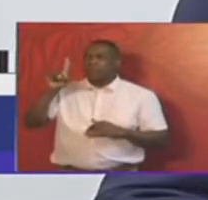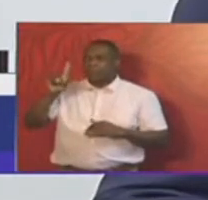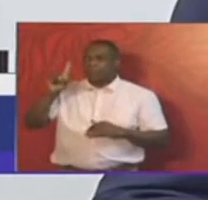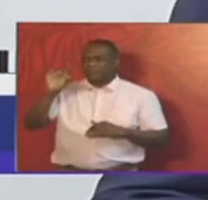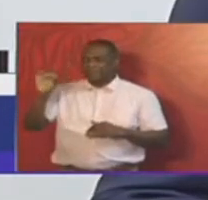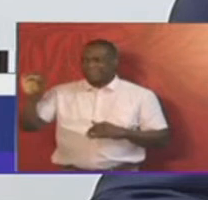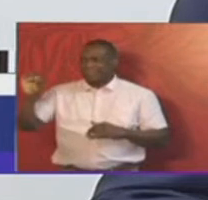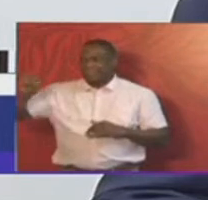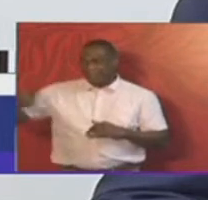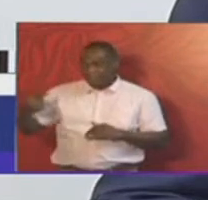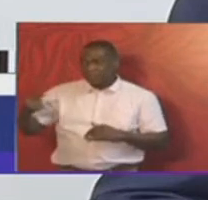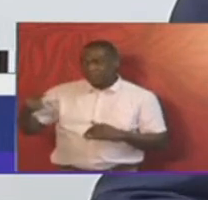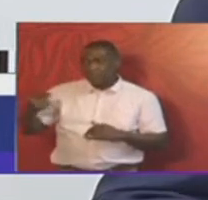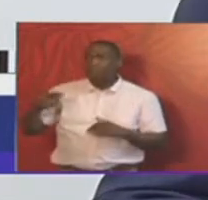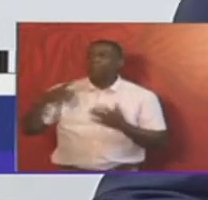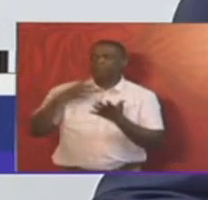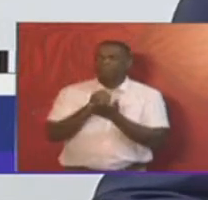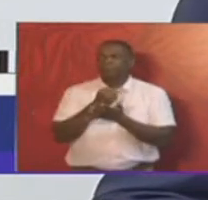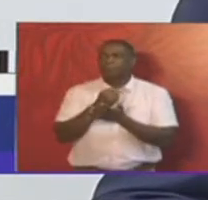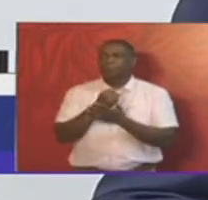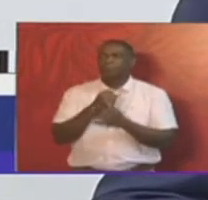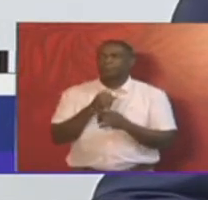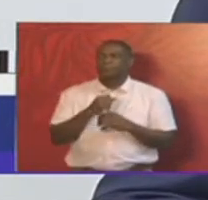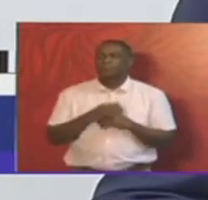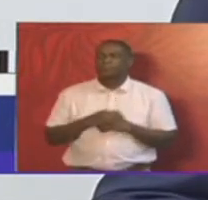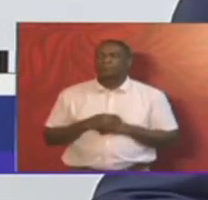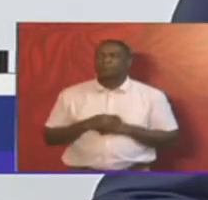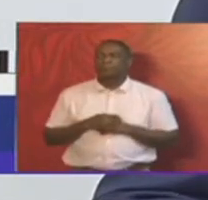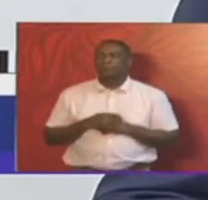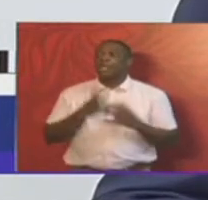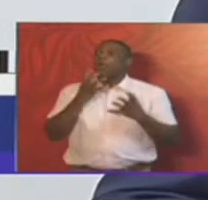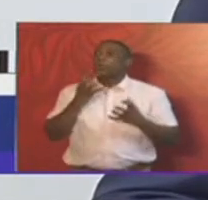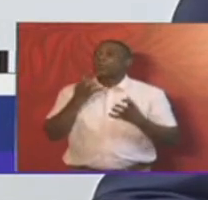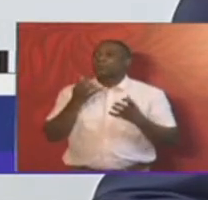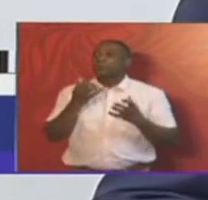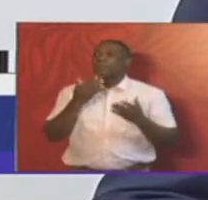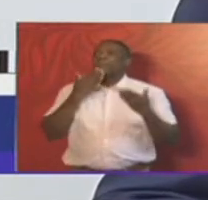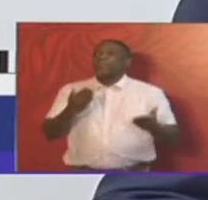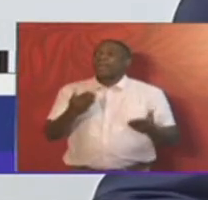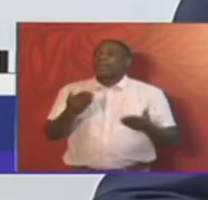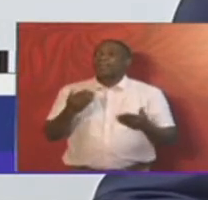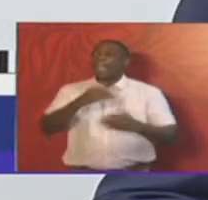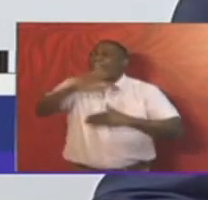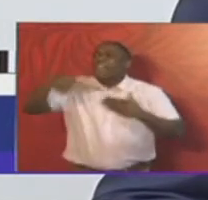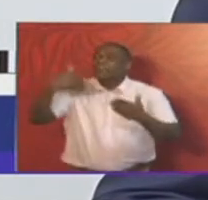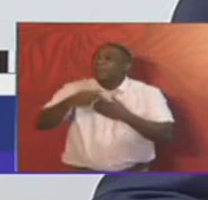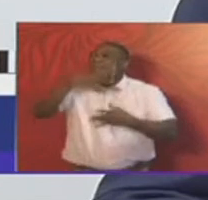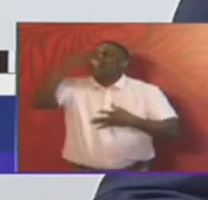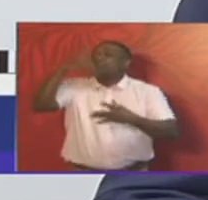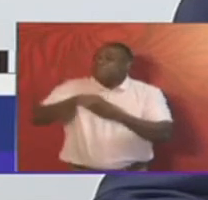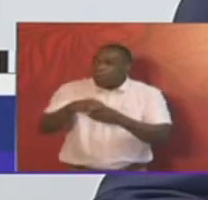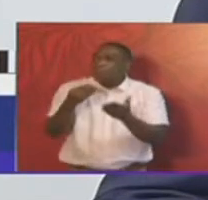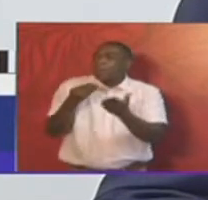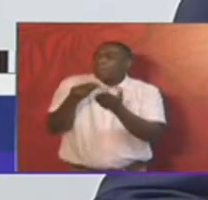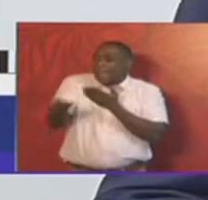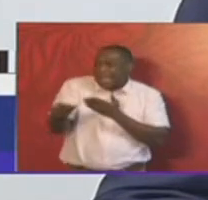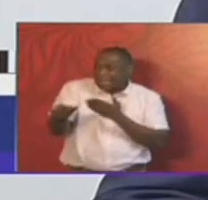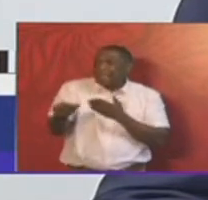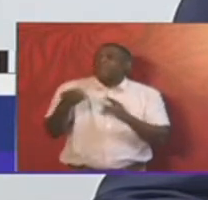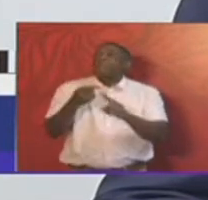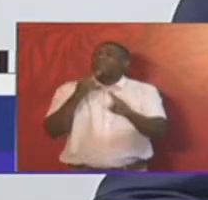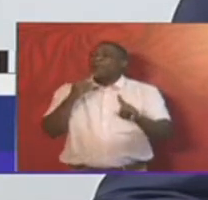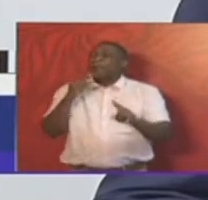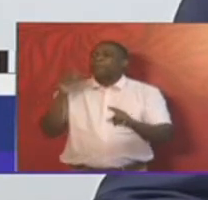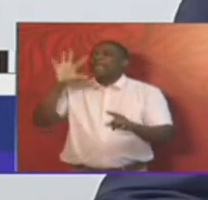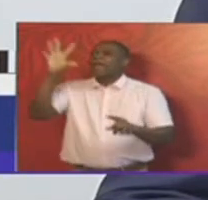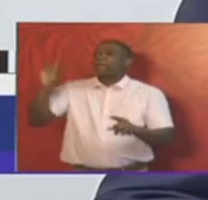thank everyone who were involved in this purchase through the African